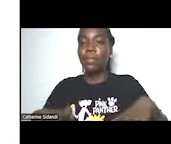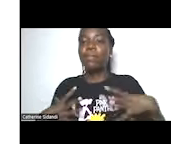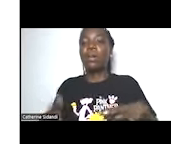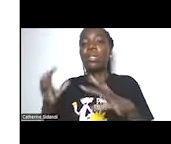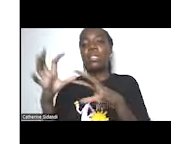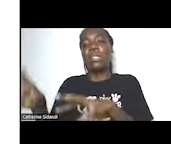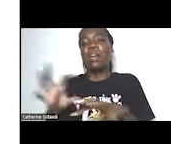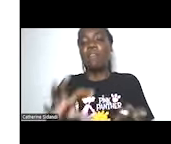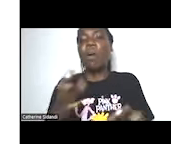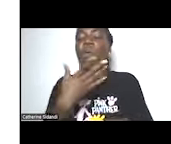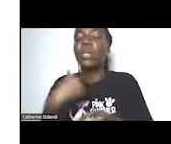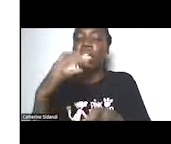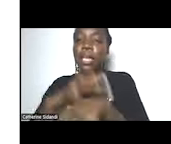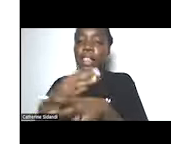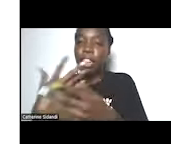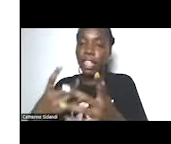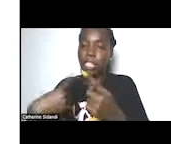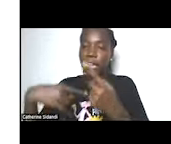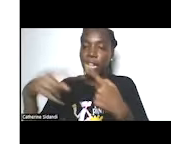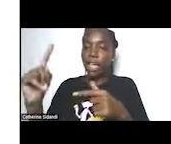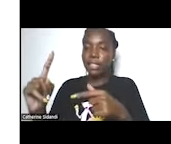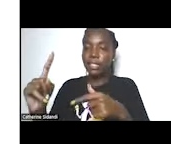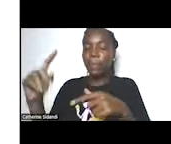right in terms of the data collection, and